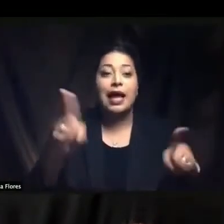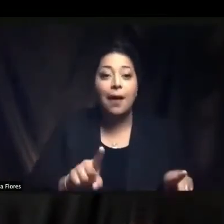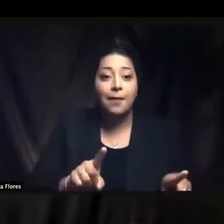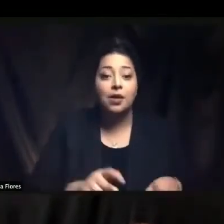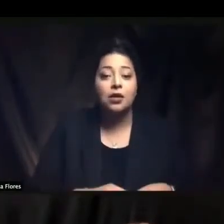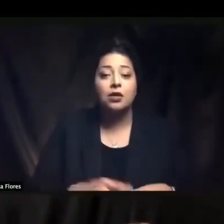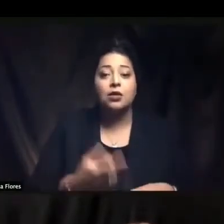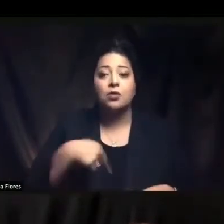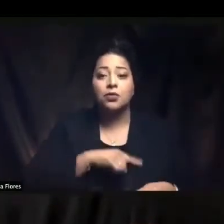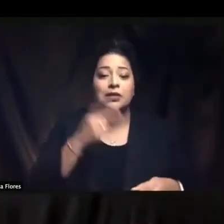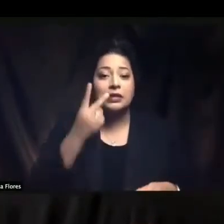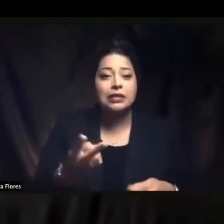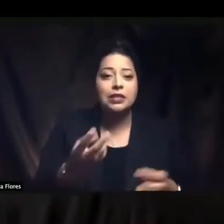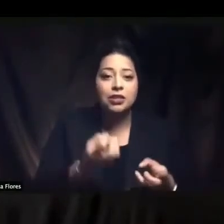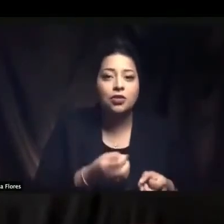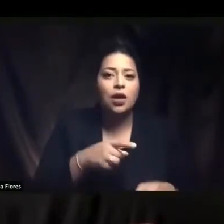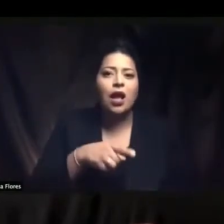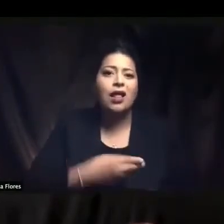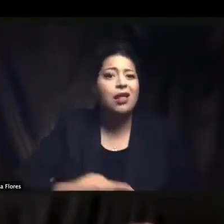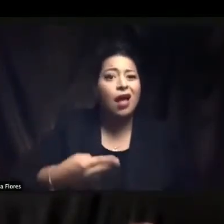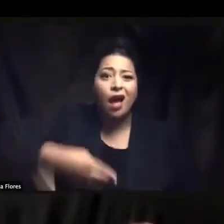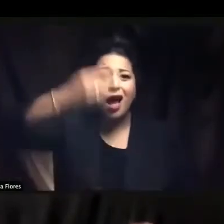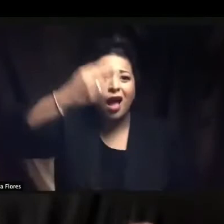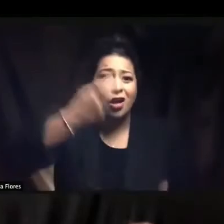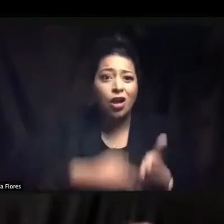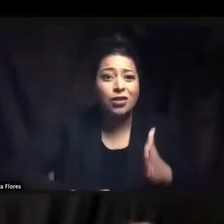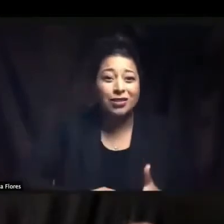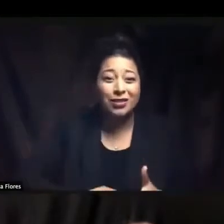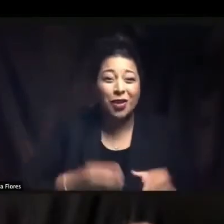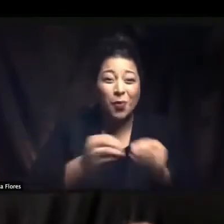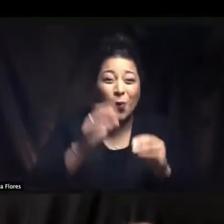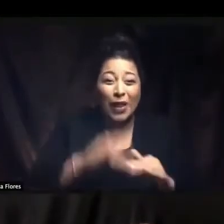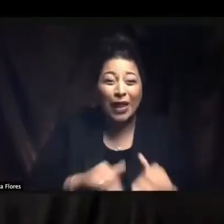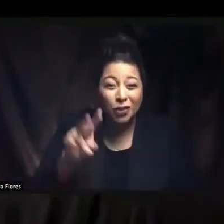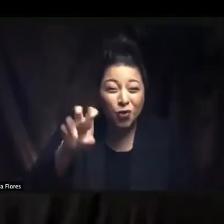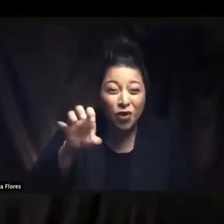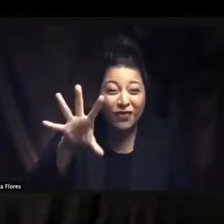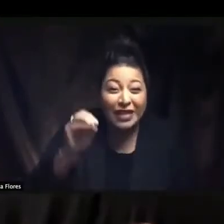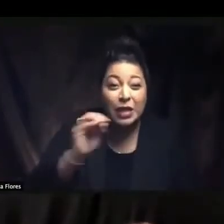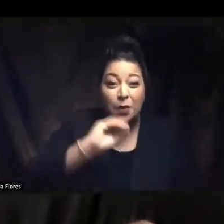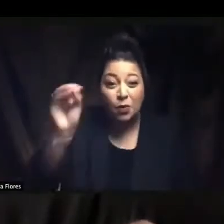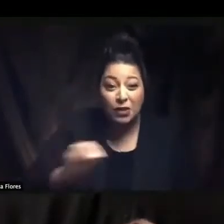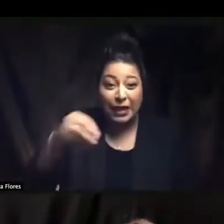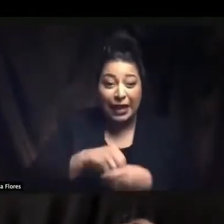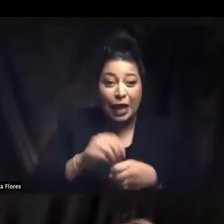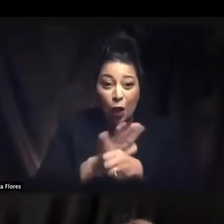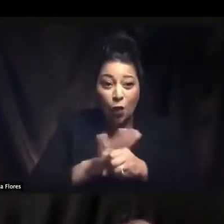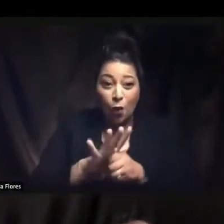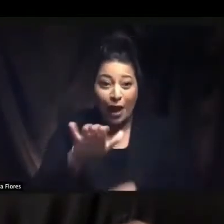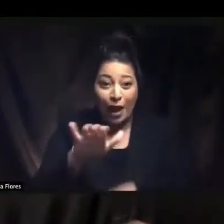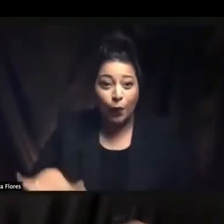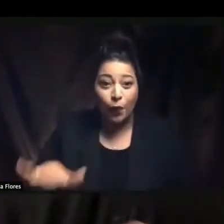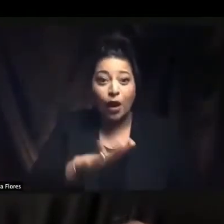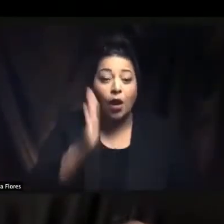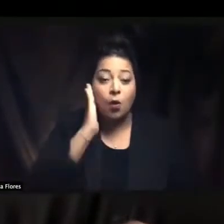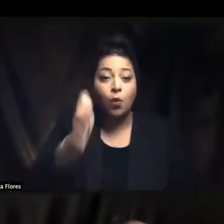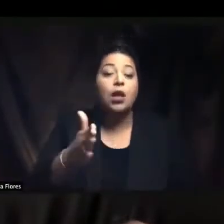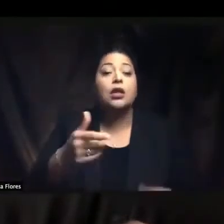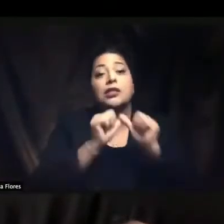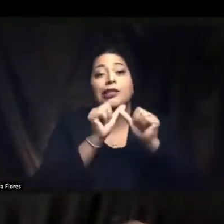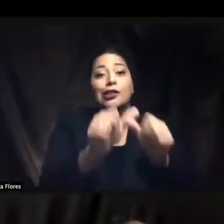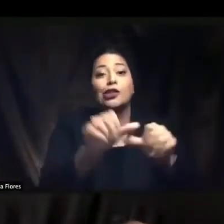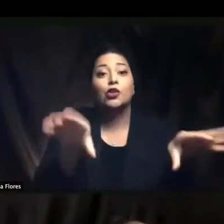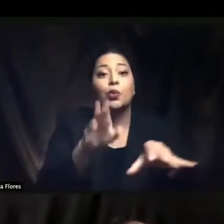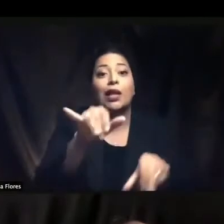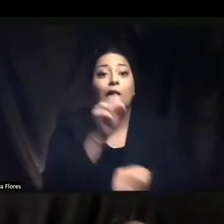be overpriced by 250% just in the local areas. So that is the work that we will continue to do. We will continue